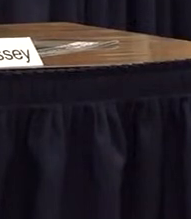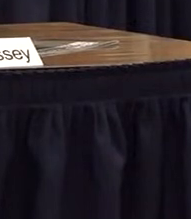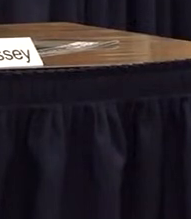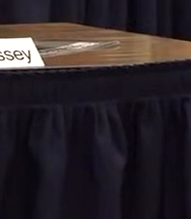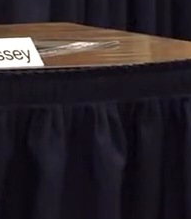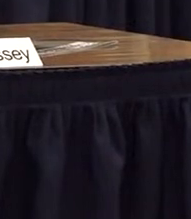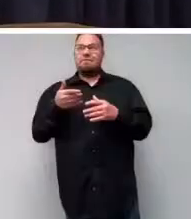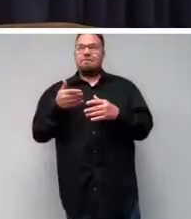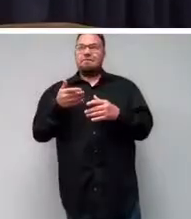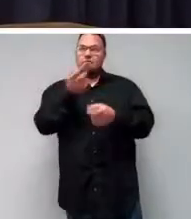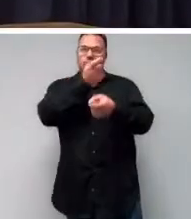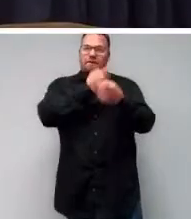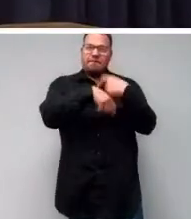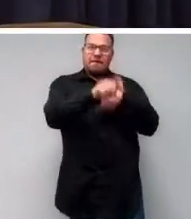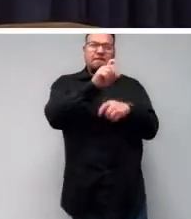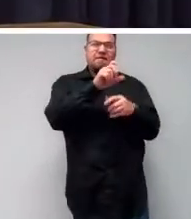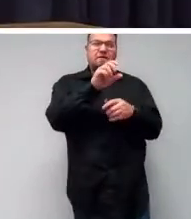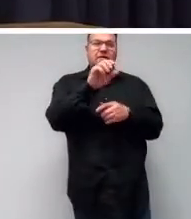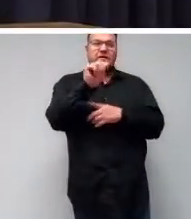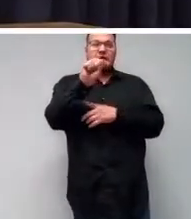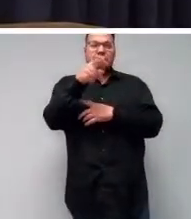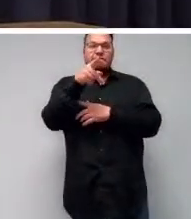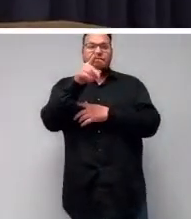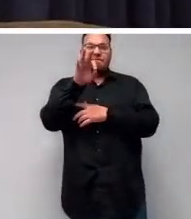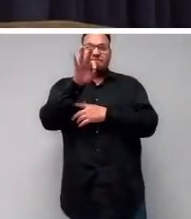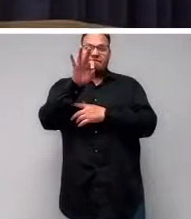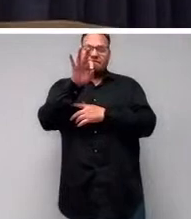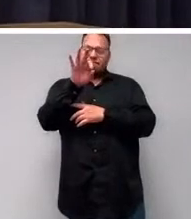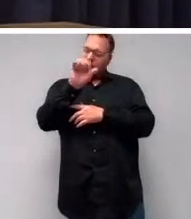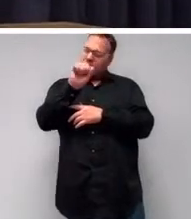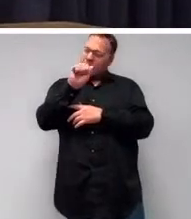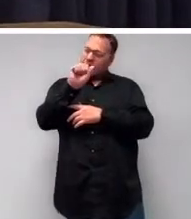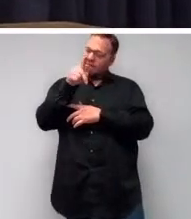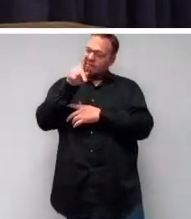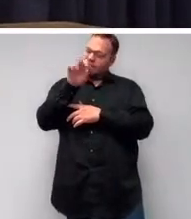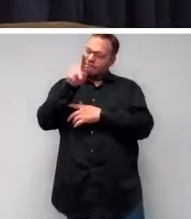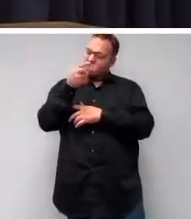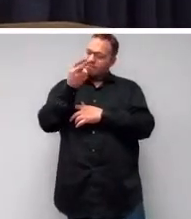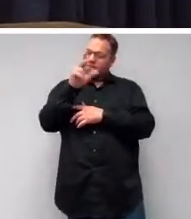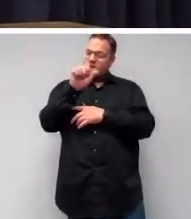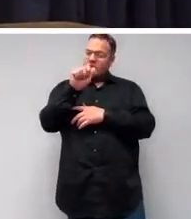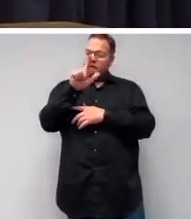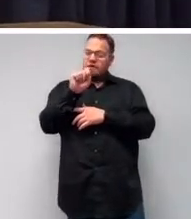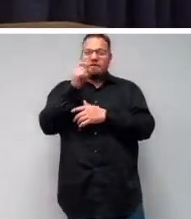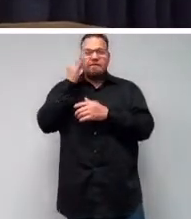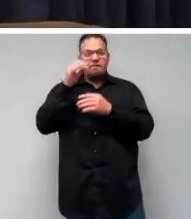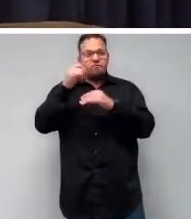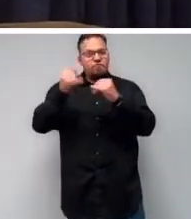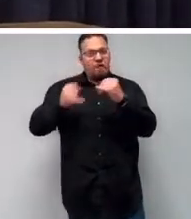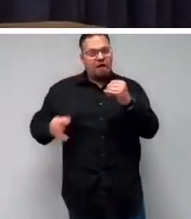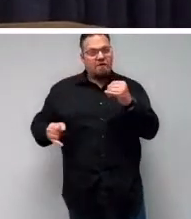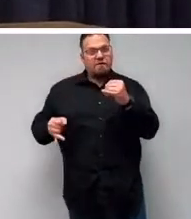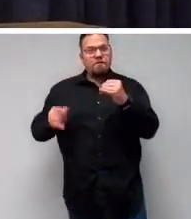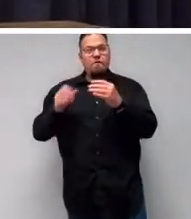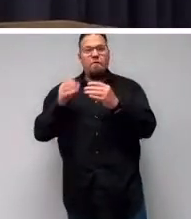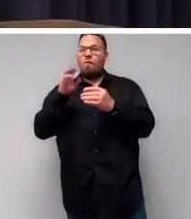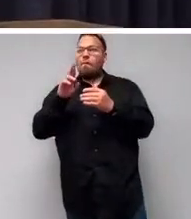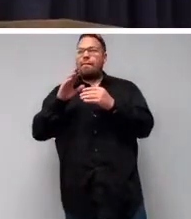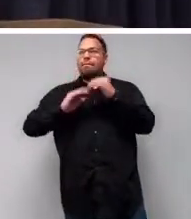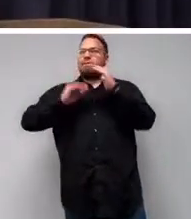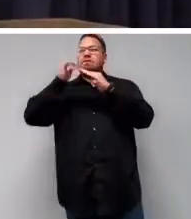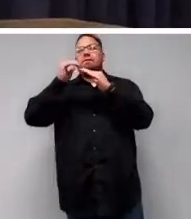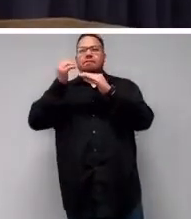to replace the asphalt to fix any cracks? And then you mentioned the potential for building up any